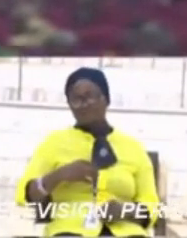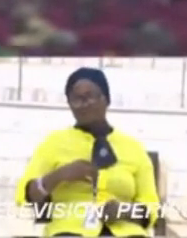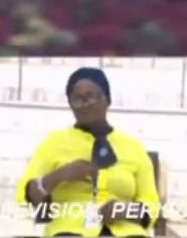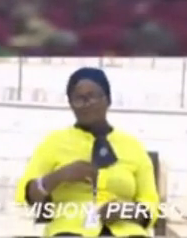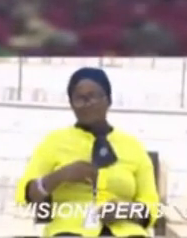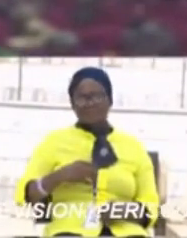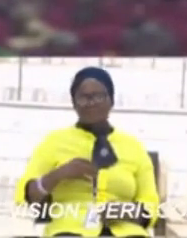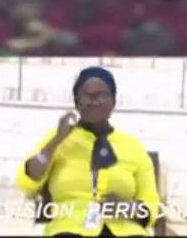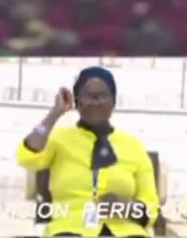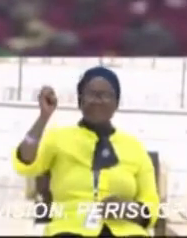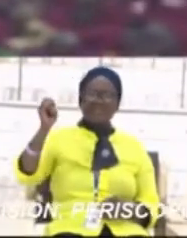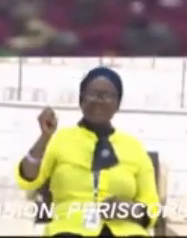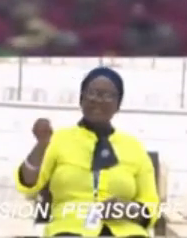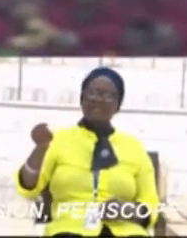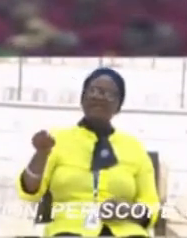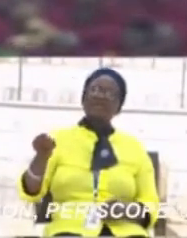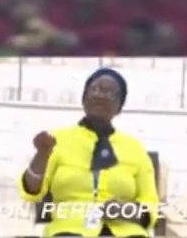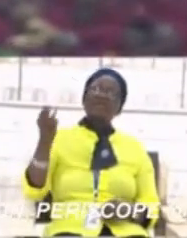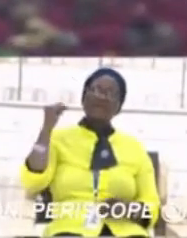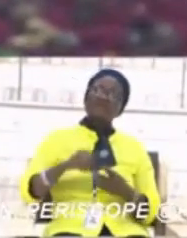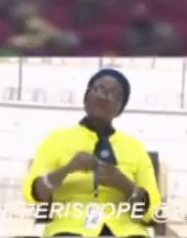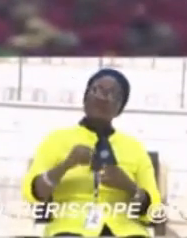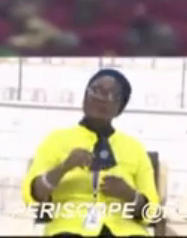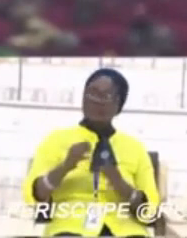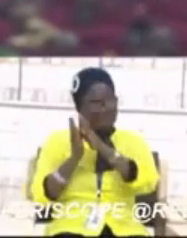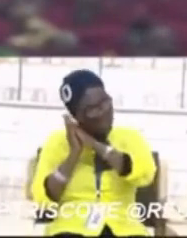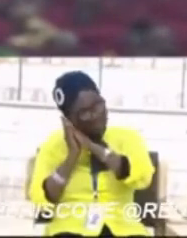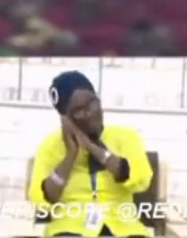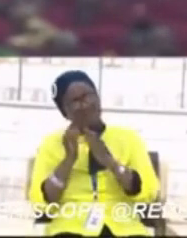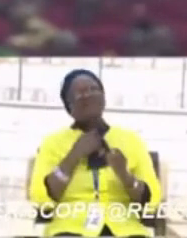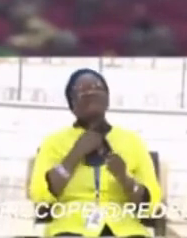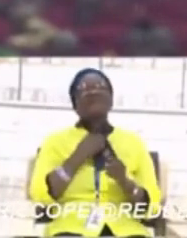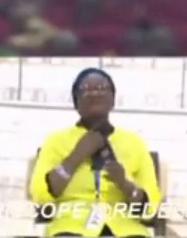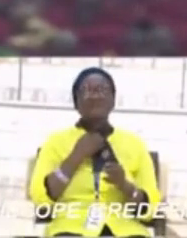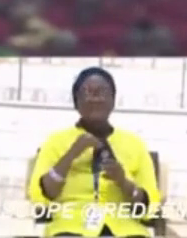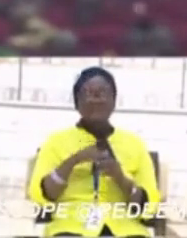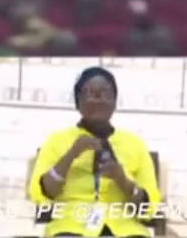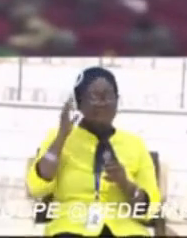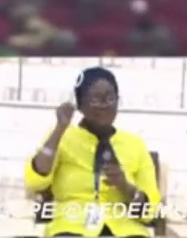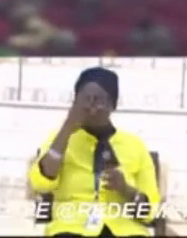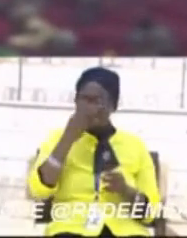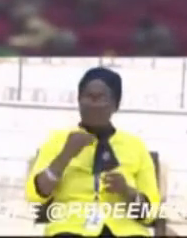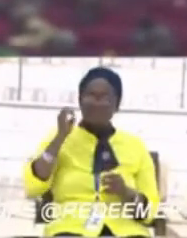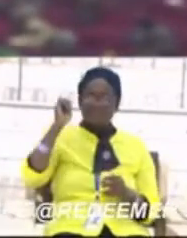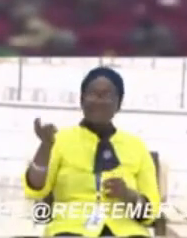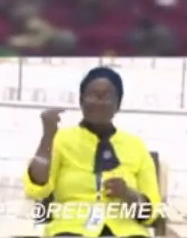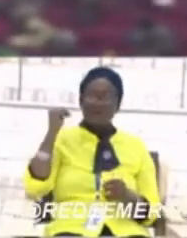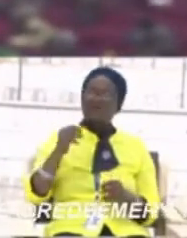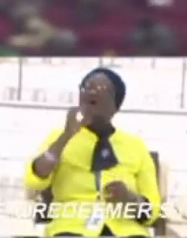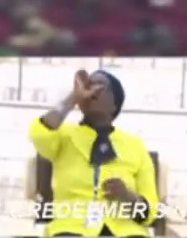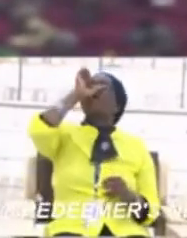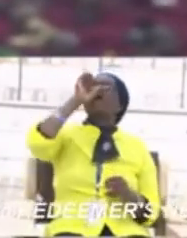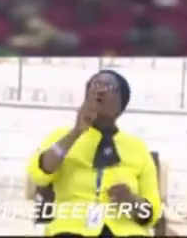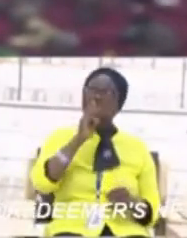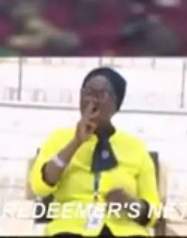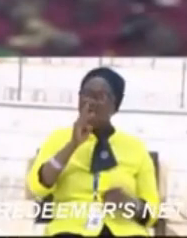He went to bed thirsty. In his dream, he was drinking water. When he woke up, he was as thirsty